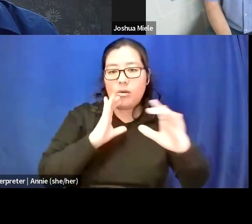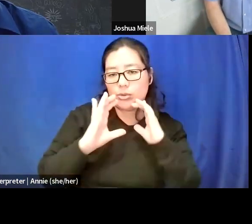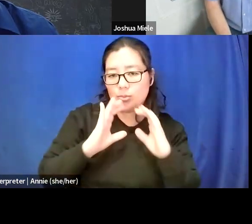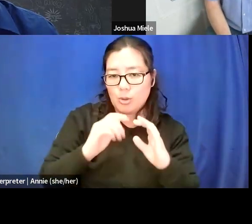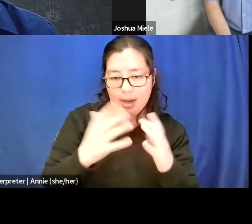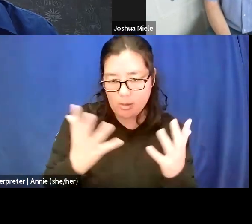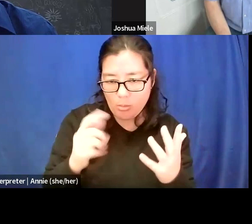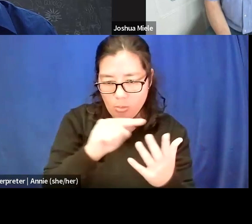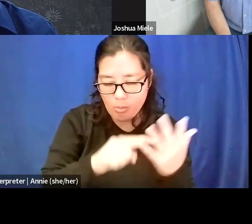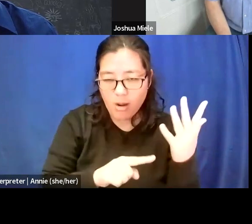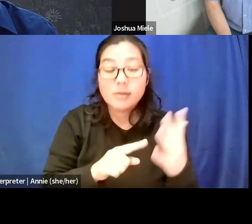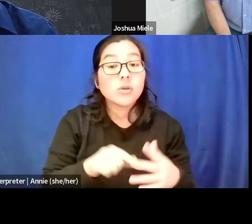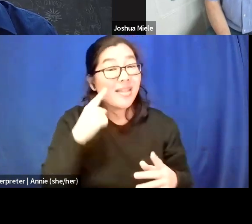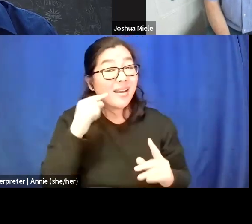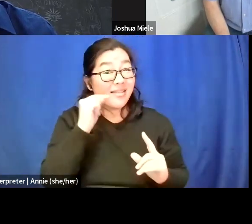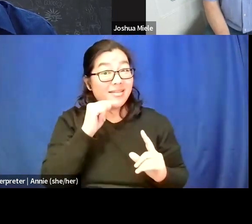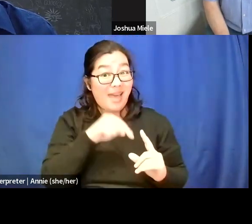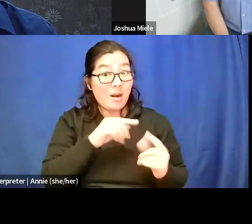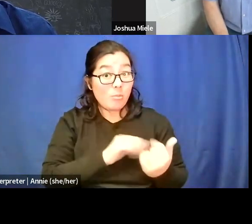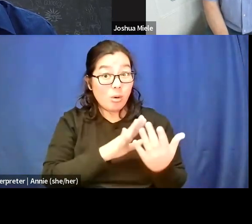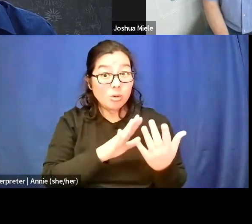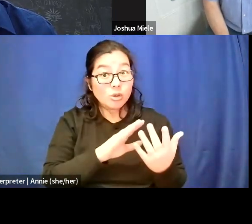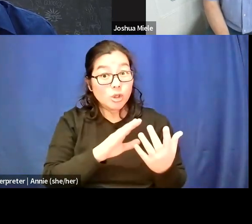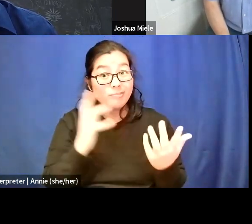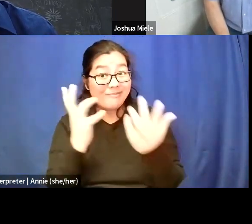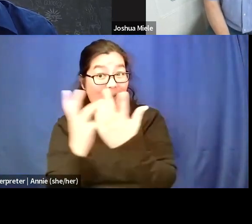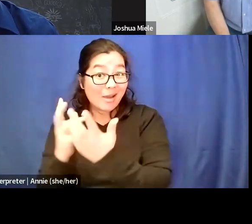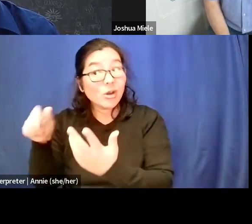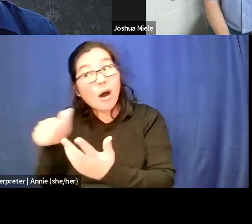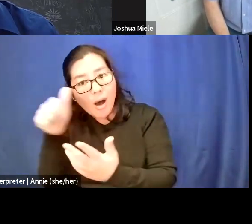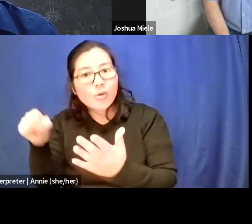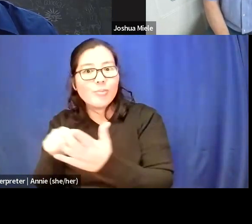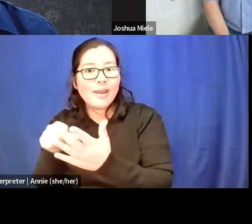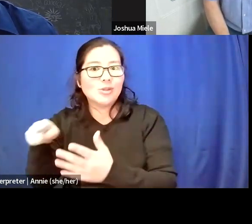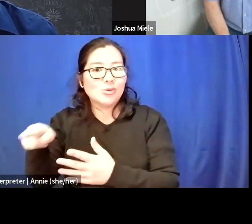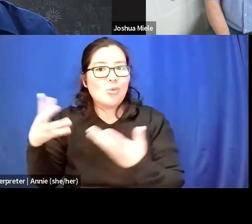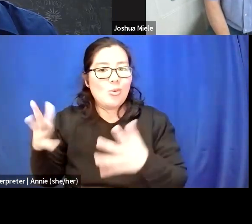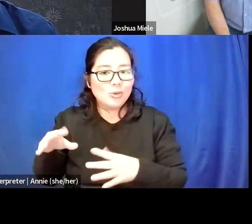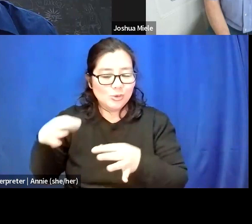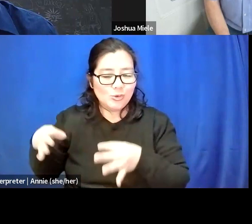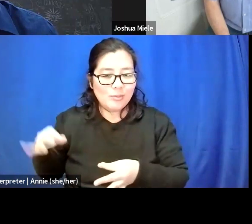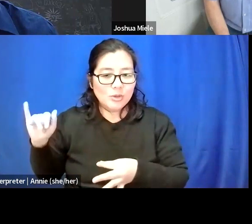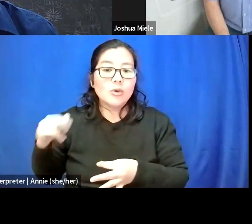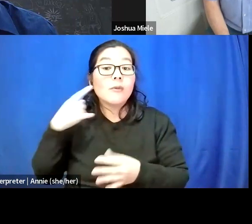well with some of the other pages that you described as well. For example, the